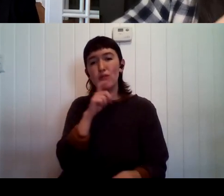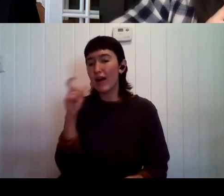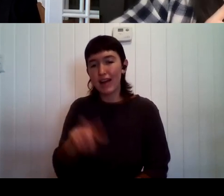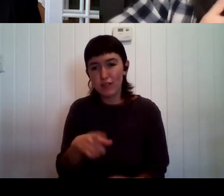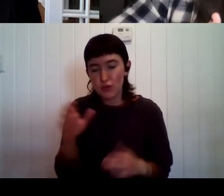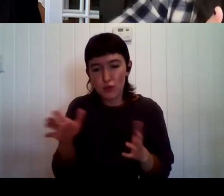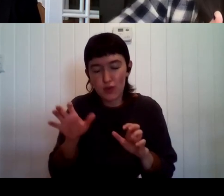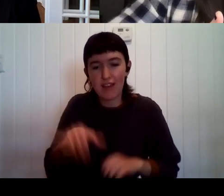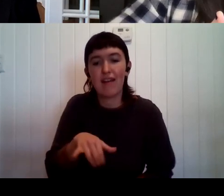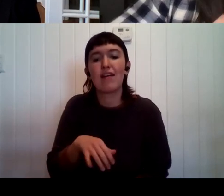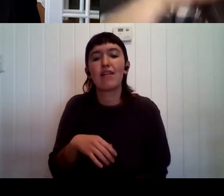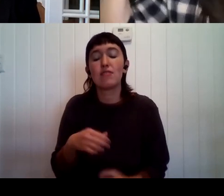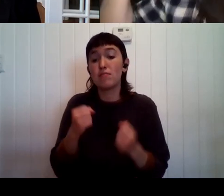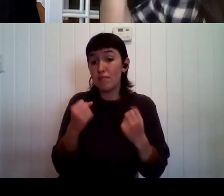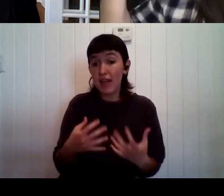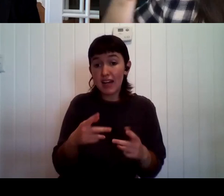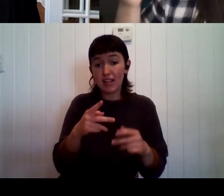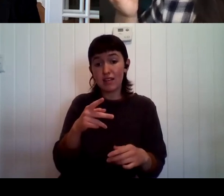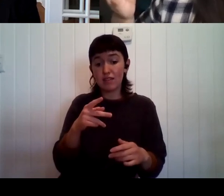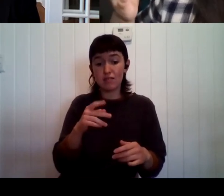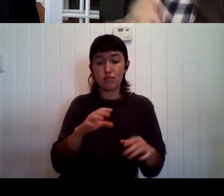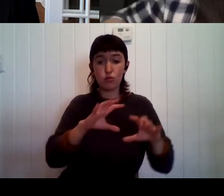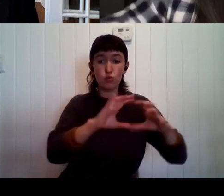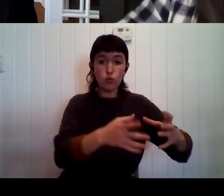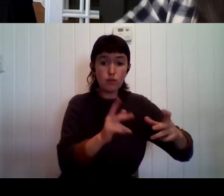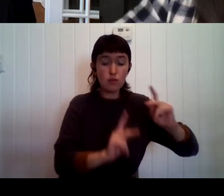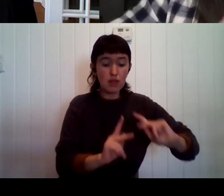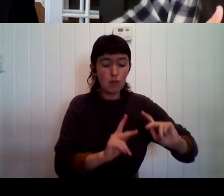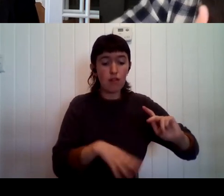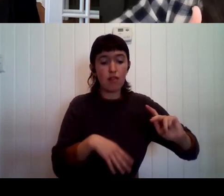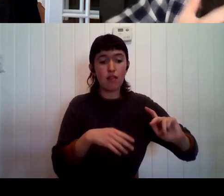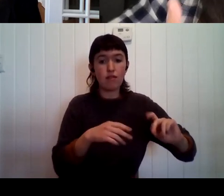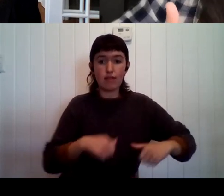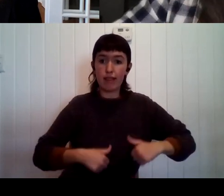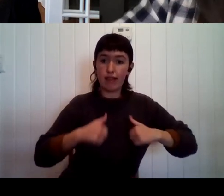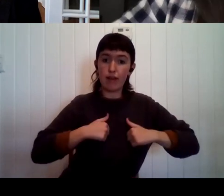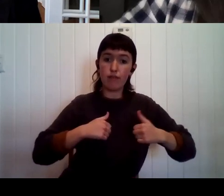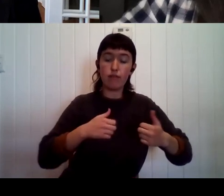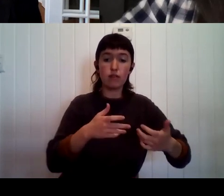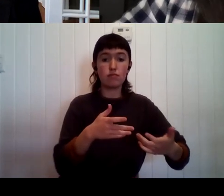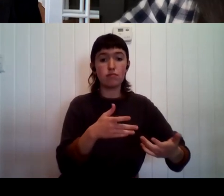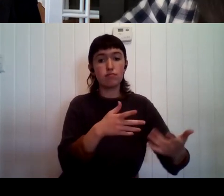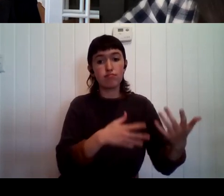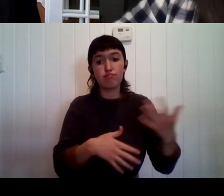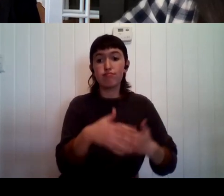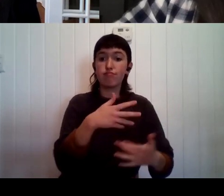humans are really live in harmony with animals and plants and don't cause this huge destruction. And